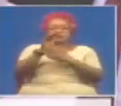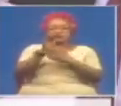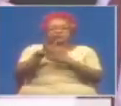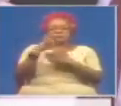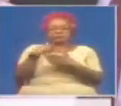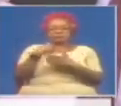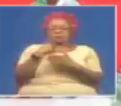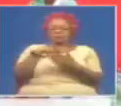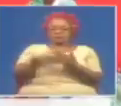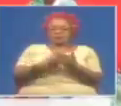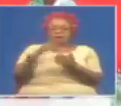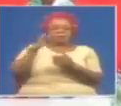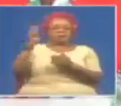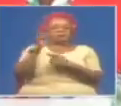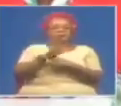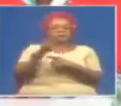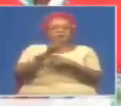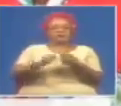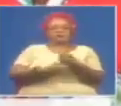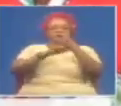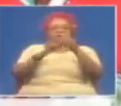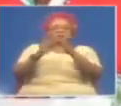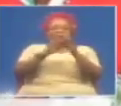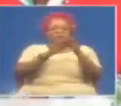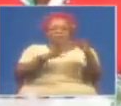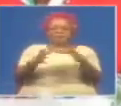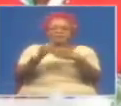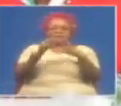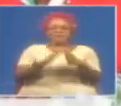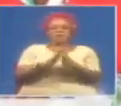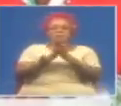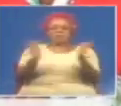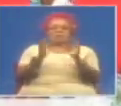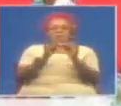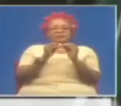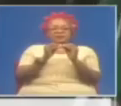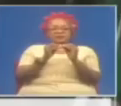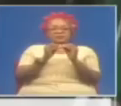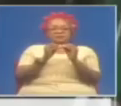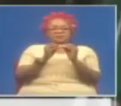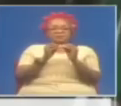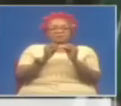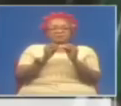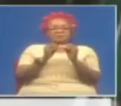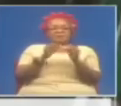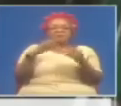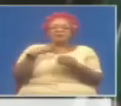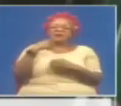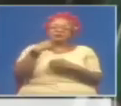President Uhuru Kenyatta for supporting the Azimio party leader on the public barazas. Nikamwambia huyu Raila